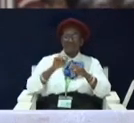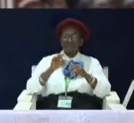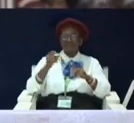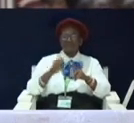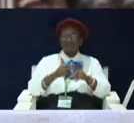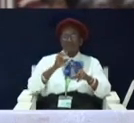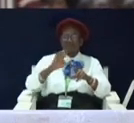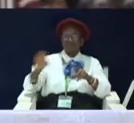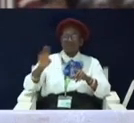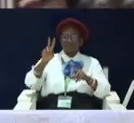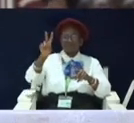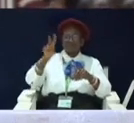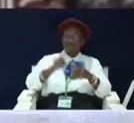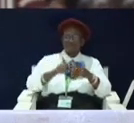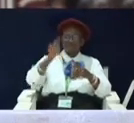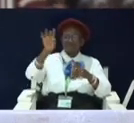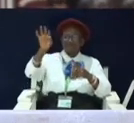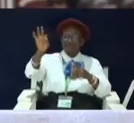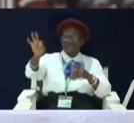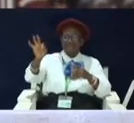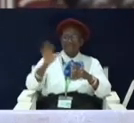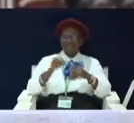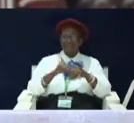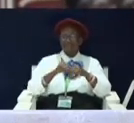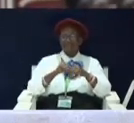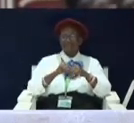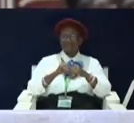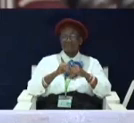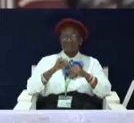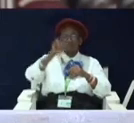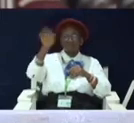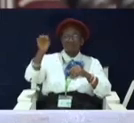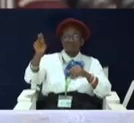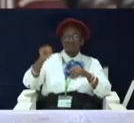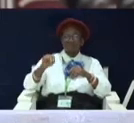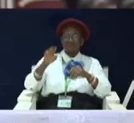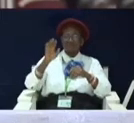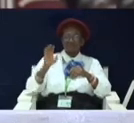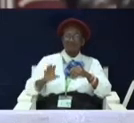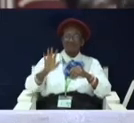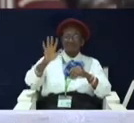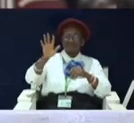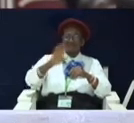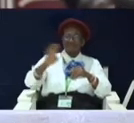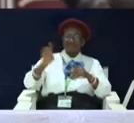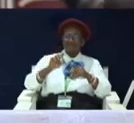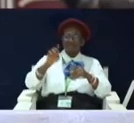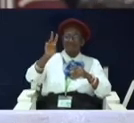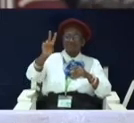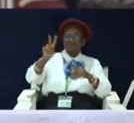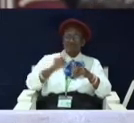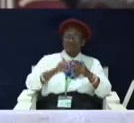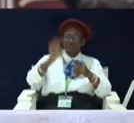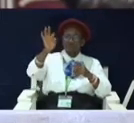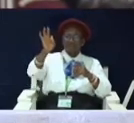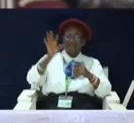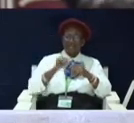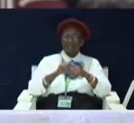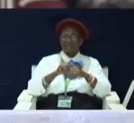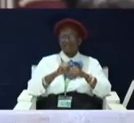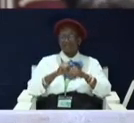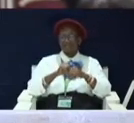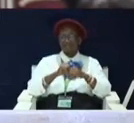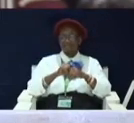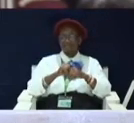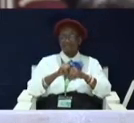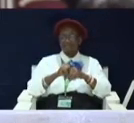verse 2 to 9 ese keji de kesan. John 5 2 to 9 we Johanu ori karun ese keji de